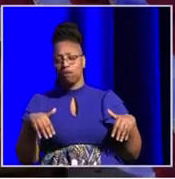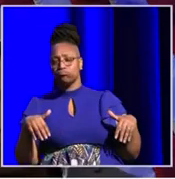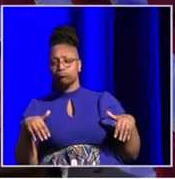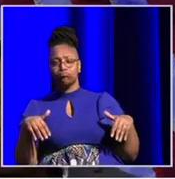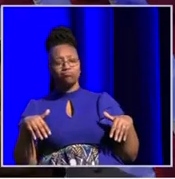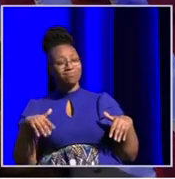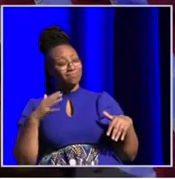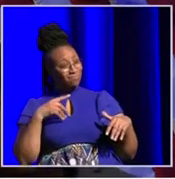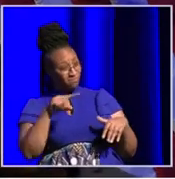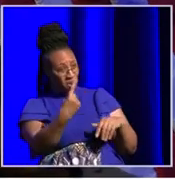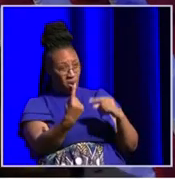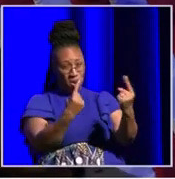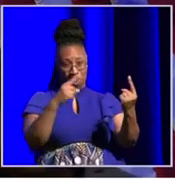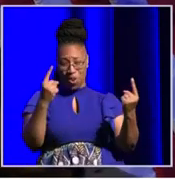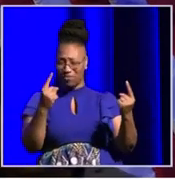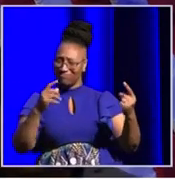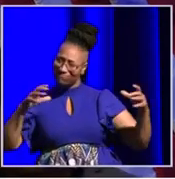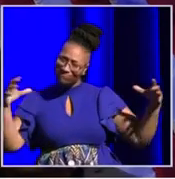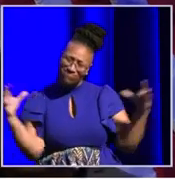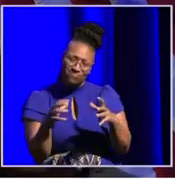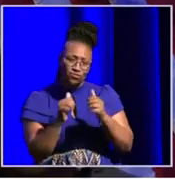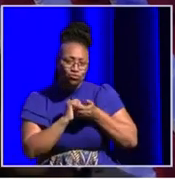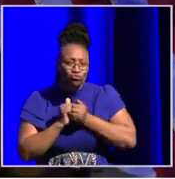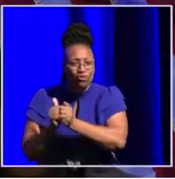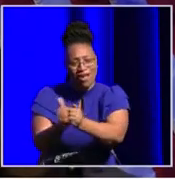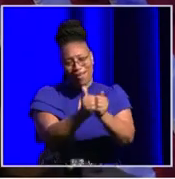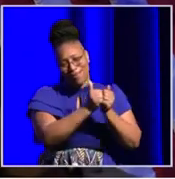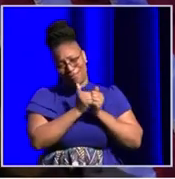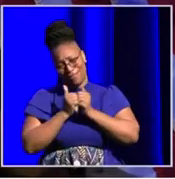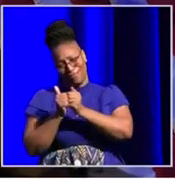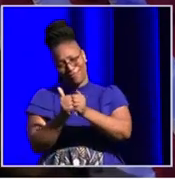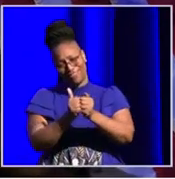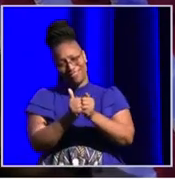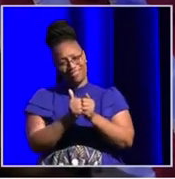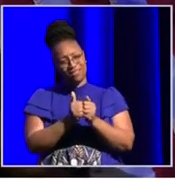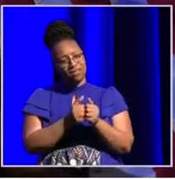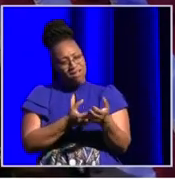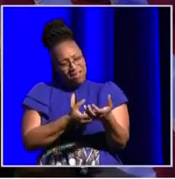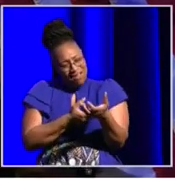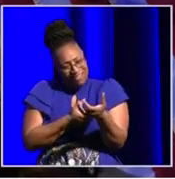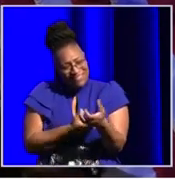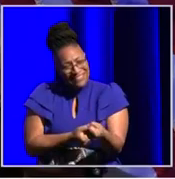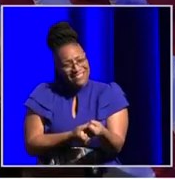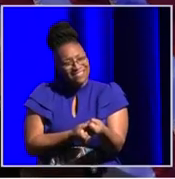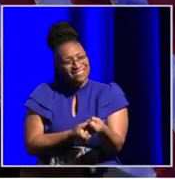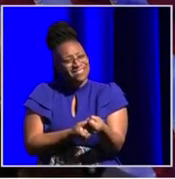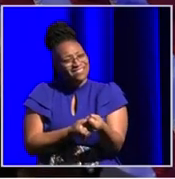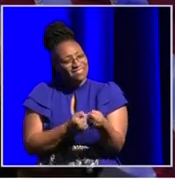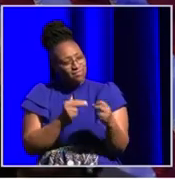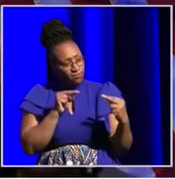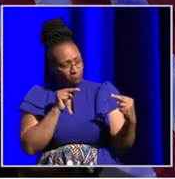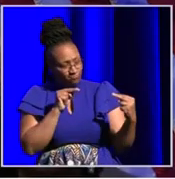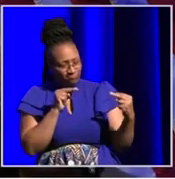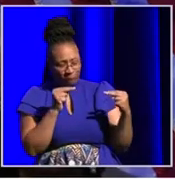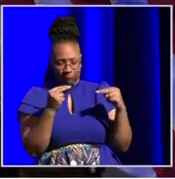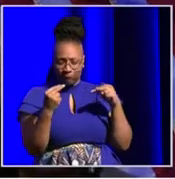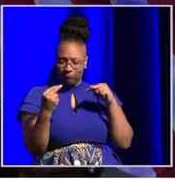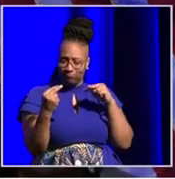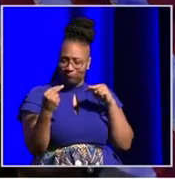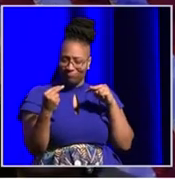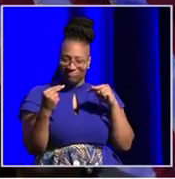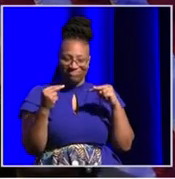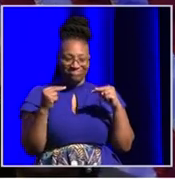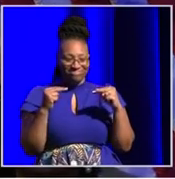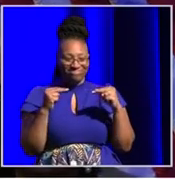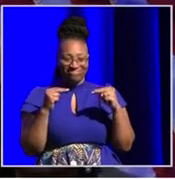more resilient, and a more equitable city for all. I'm excited to partner with the mayor in her third term, leading our city to tackle these big ideas and big